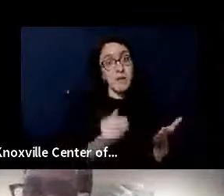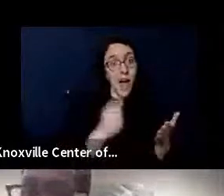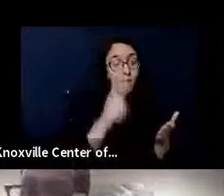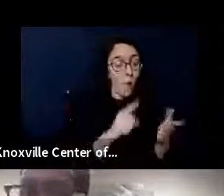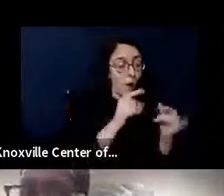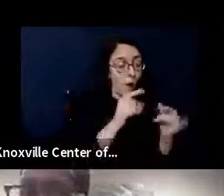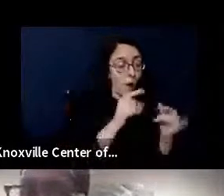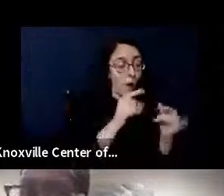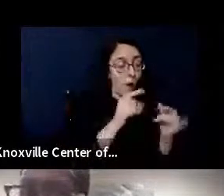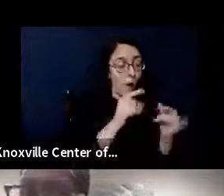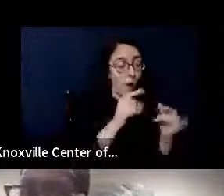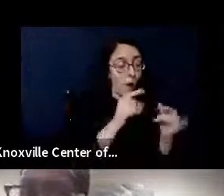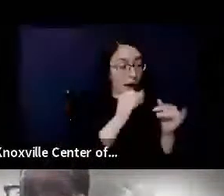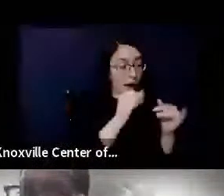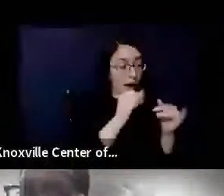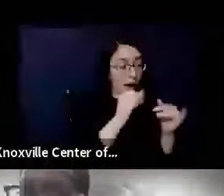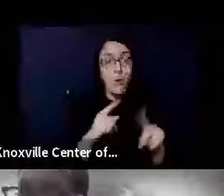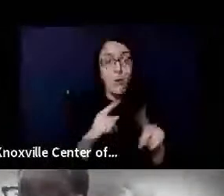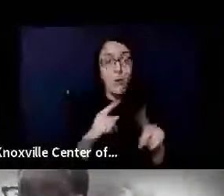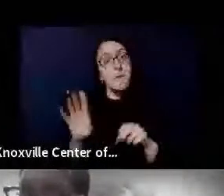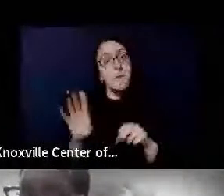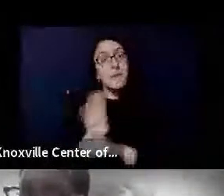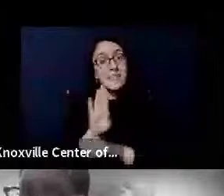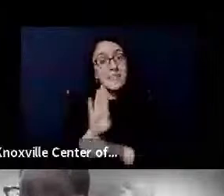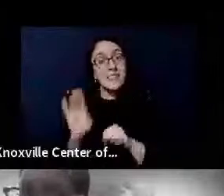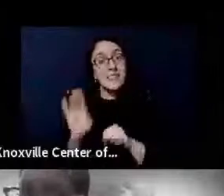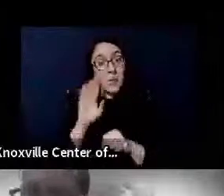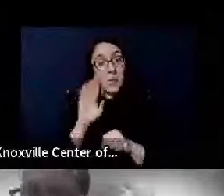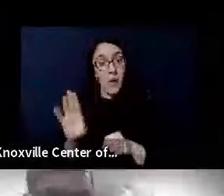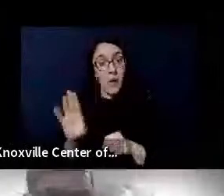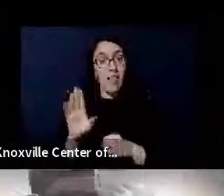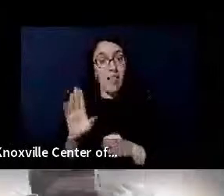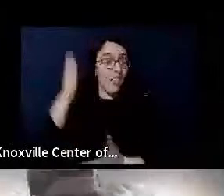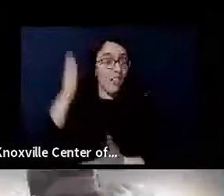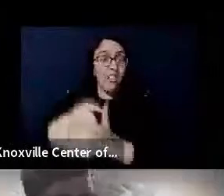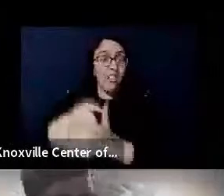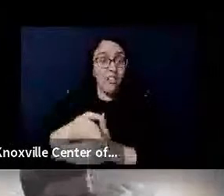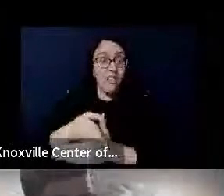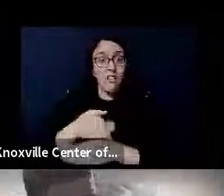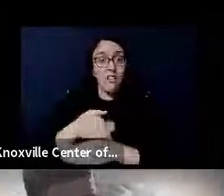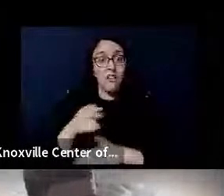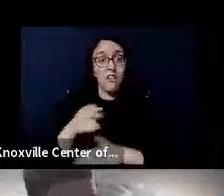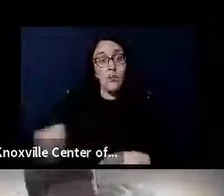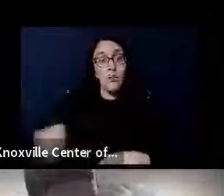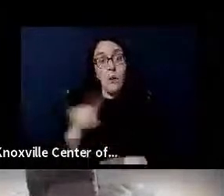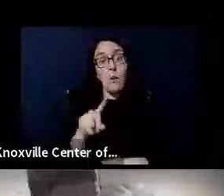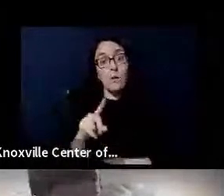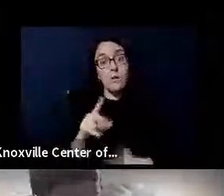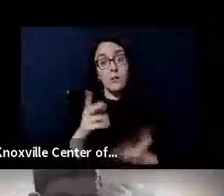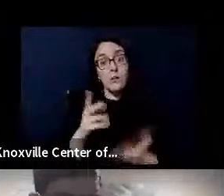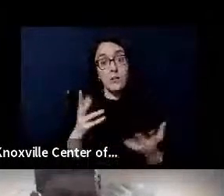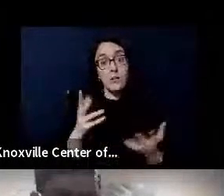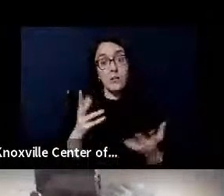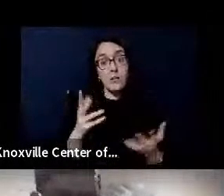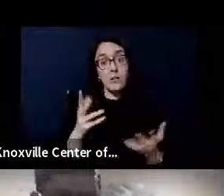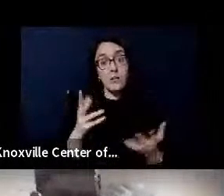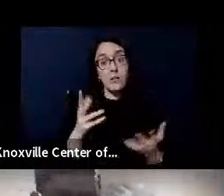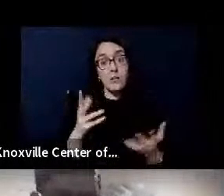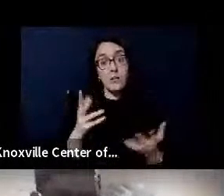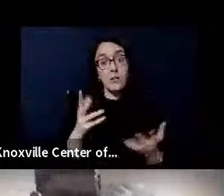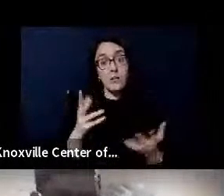to an individual, but they'll be intrusive to business. I think those that choose to want to comply with it are going to